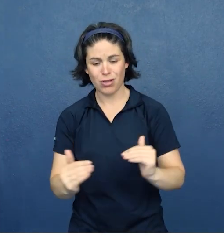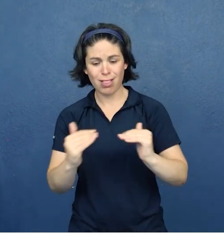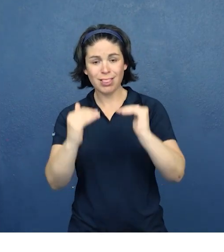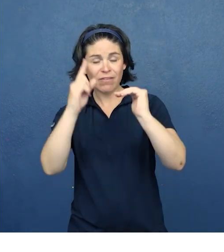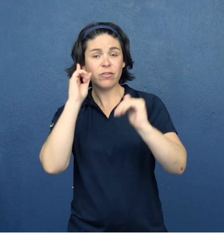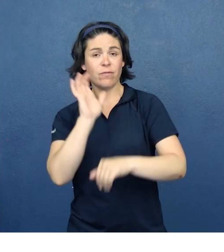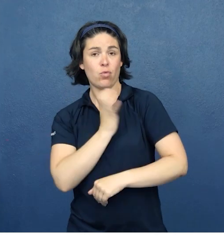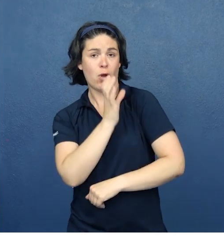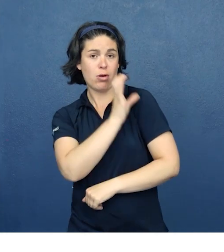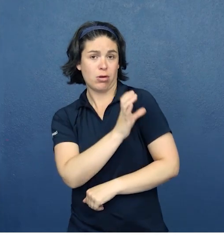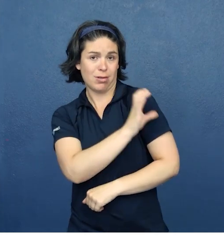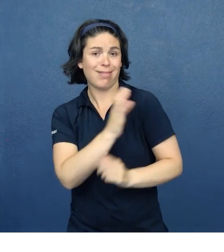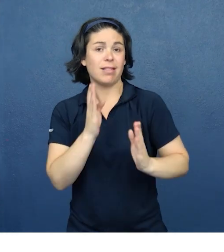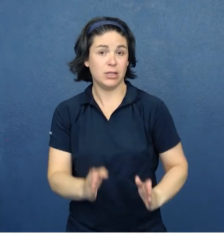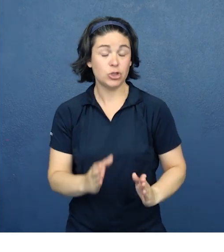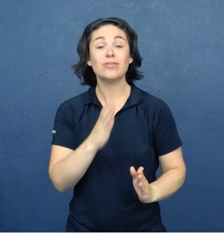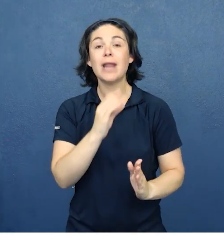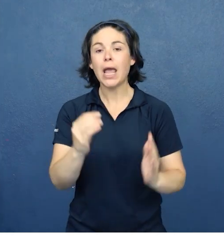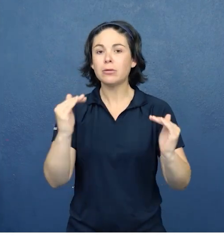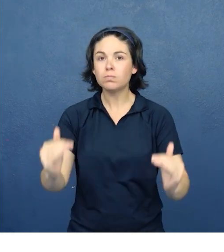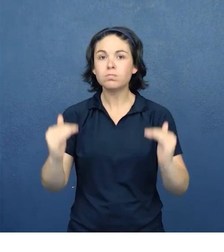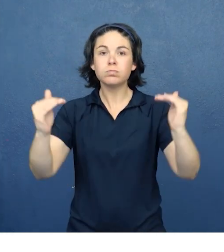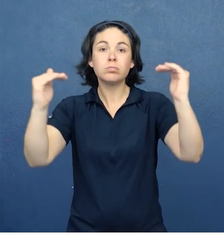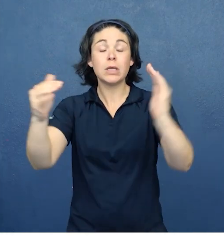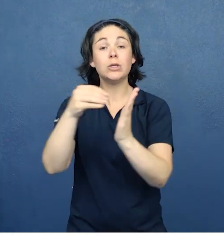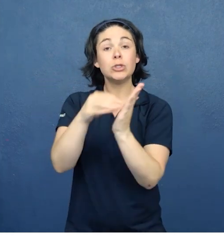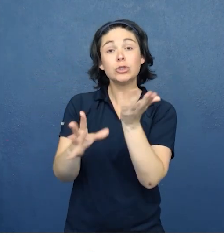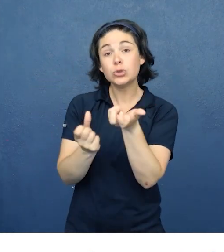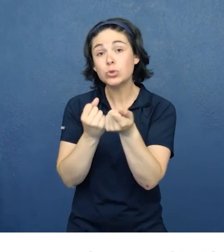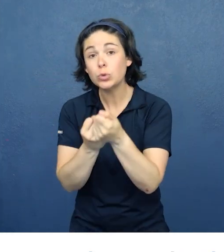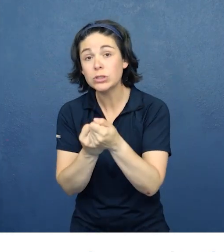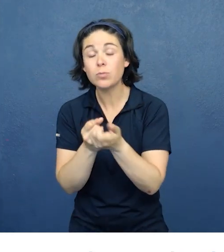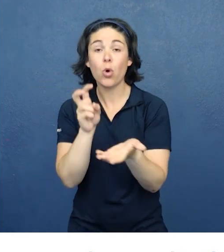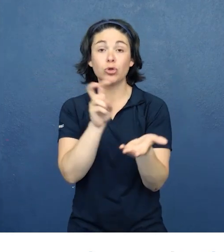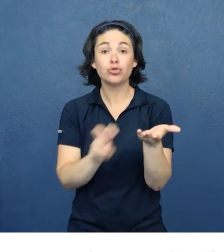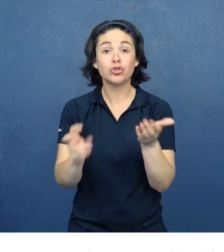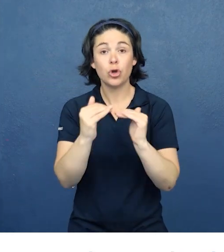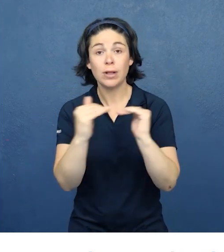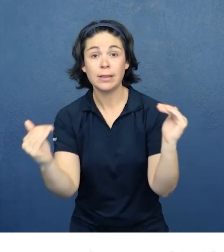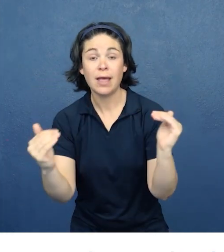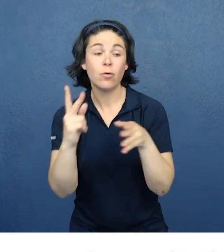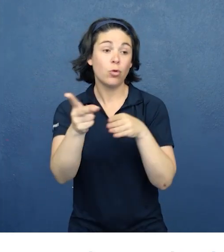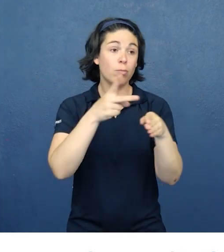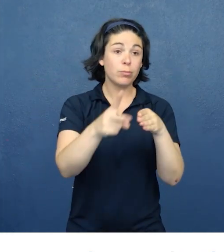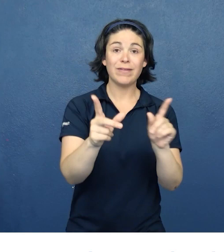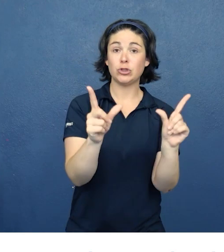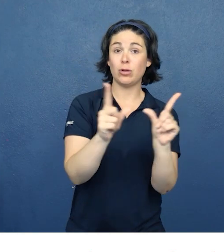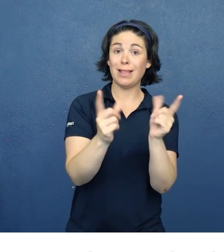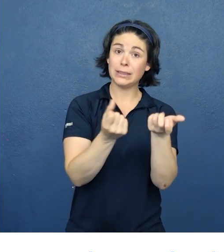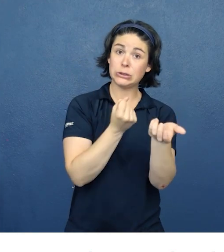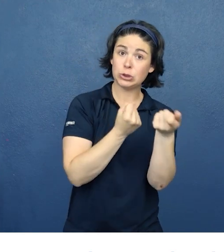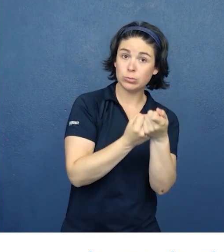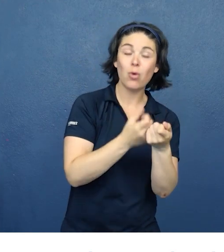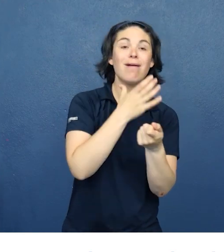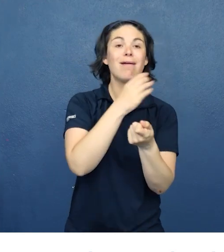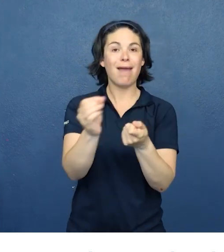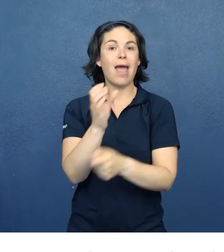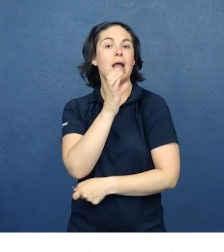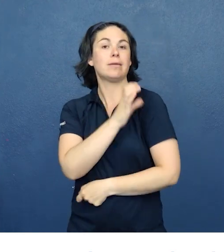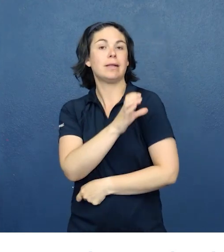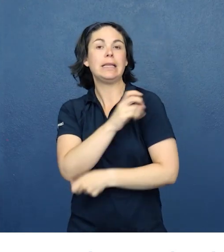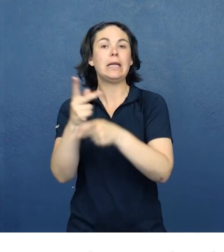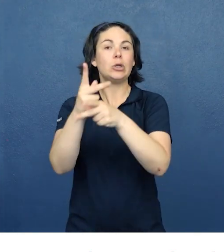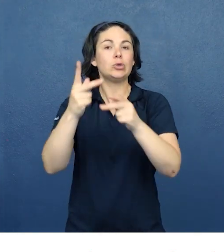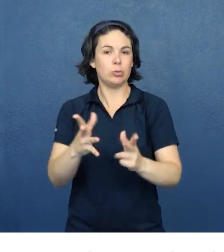for clinicians and clinician advancement, like student support, journey level, professionally licensed support, and support for